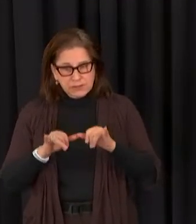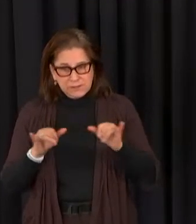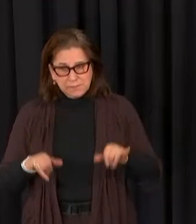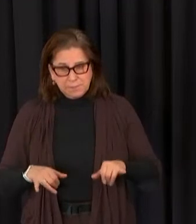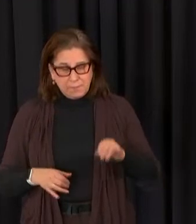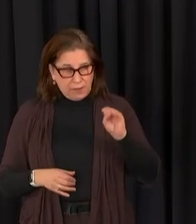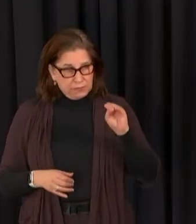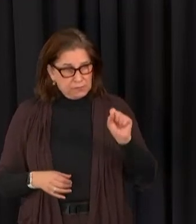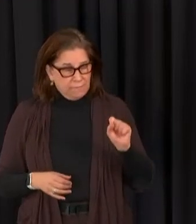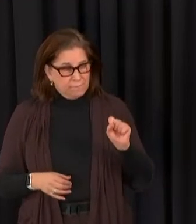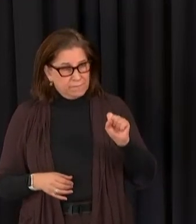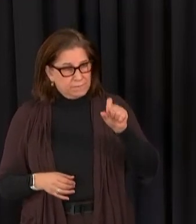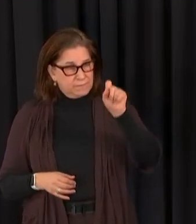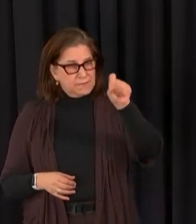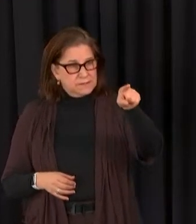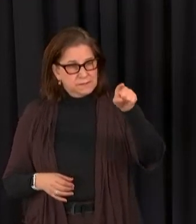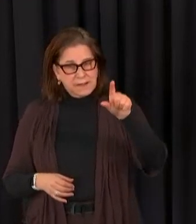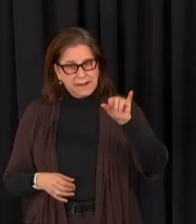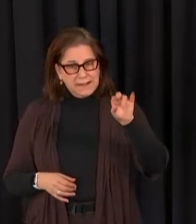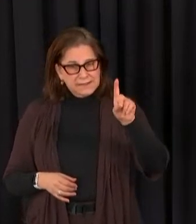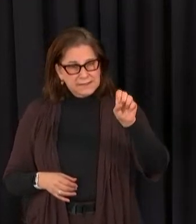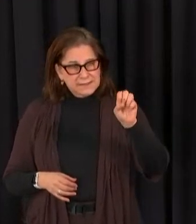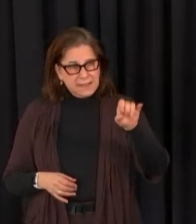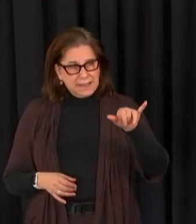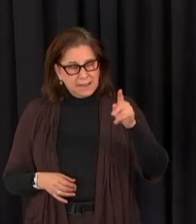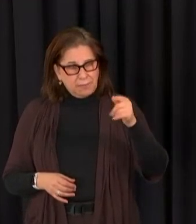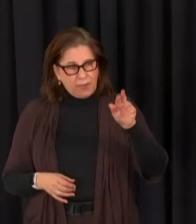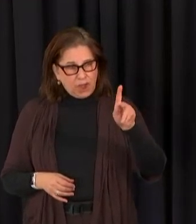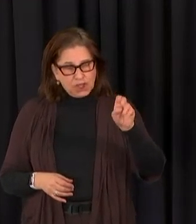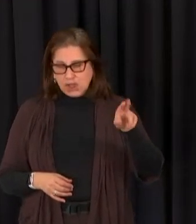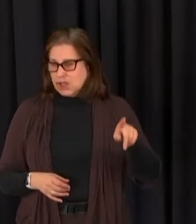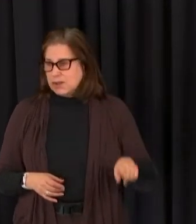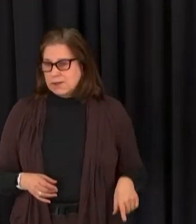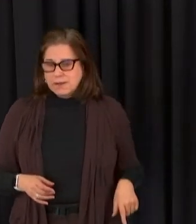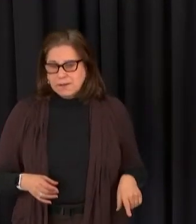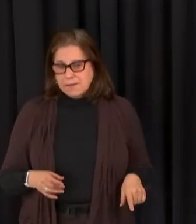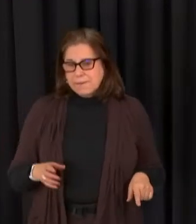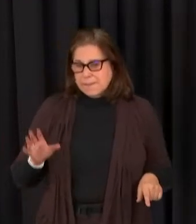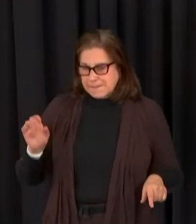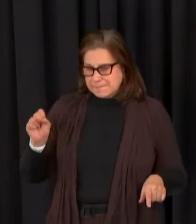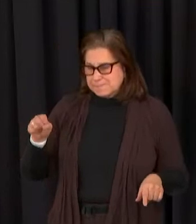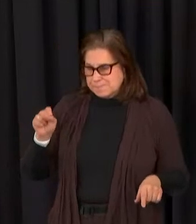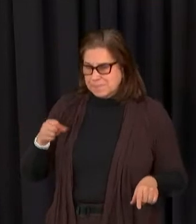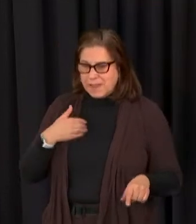Sure. We're making a number of different solutions right now, right? There's a lot of